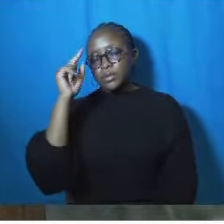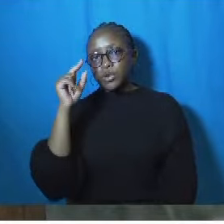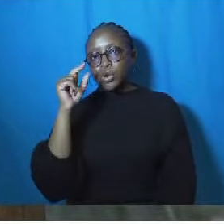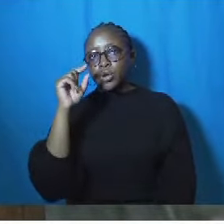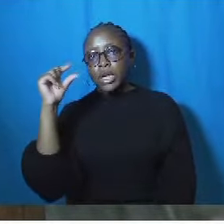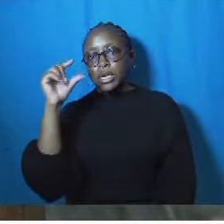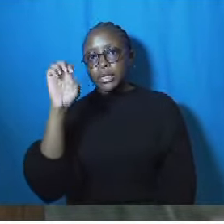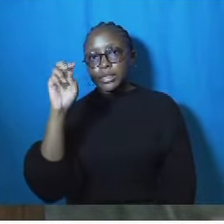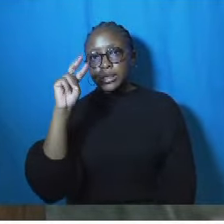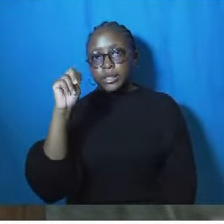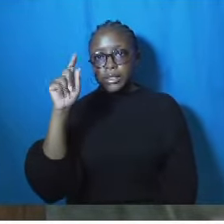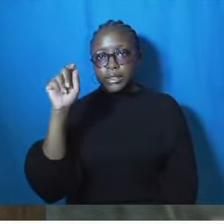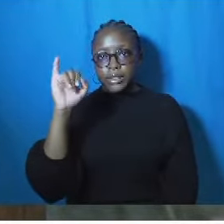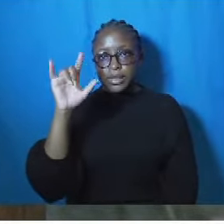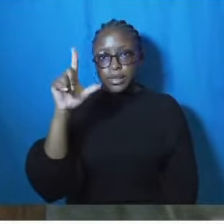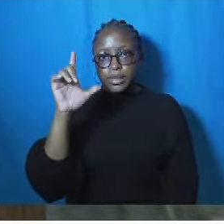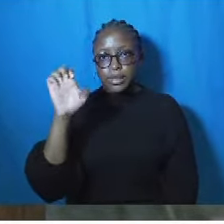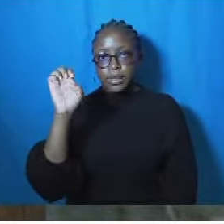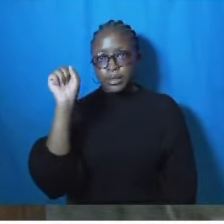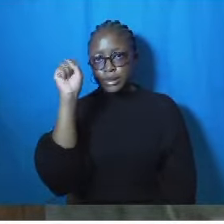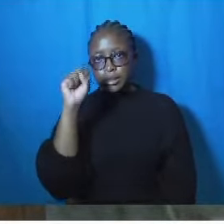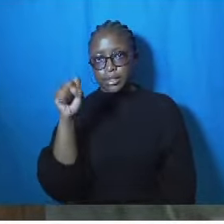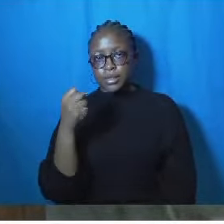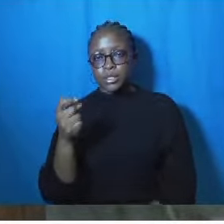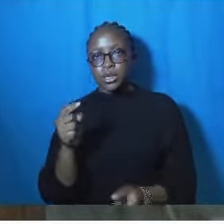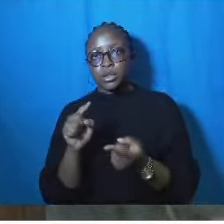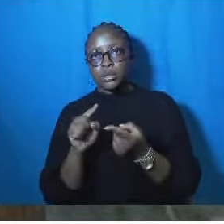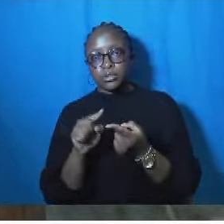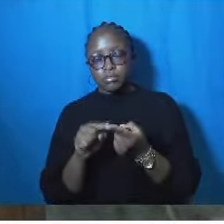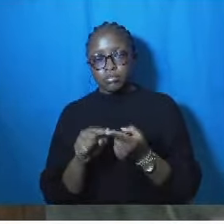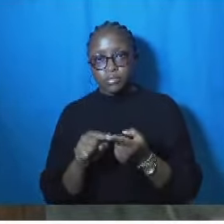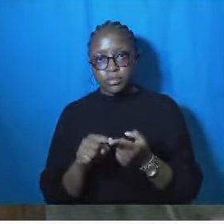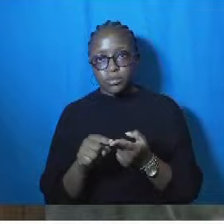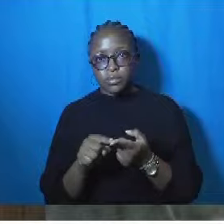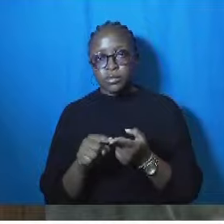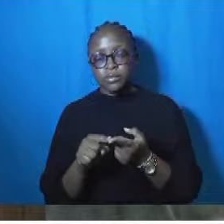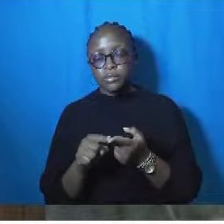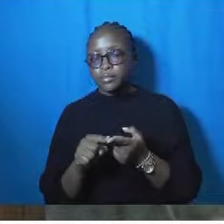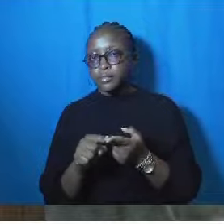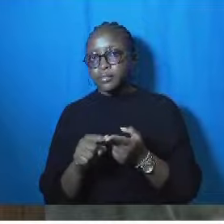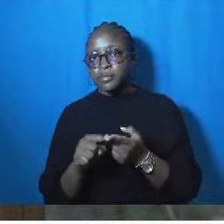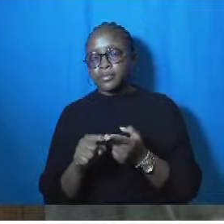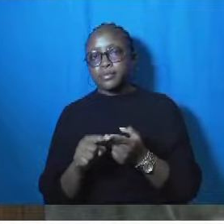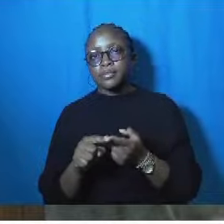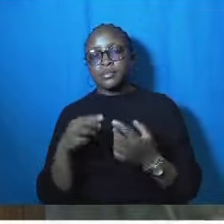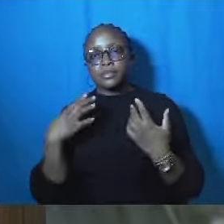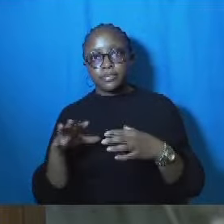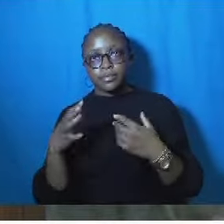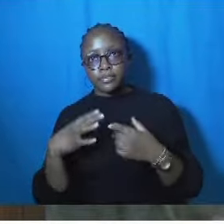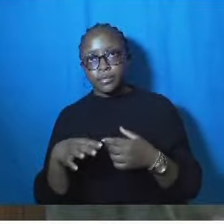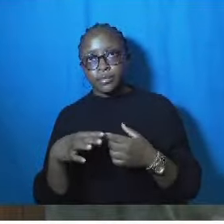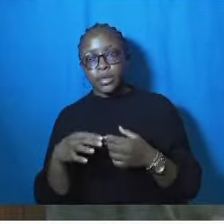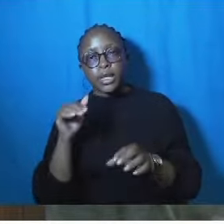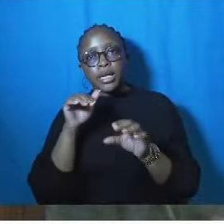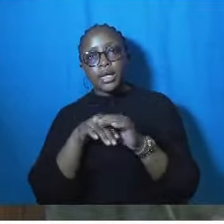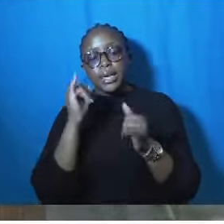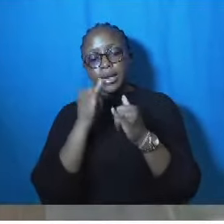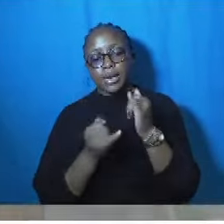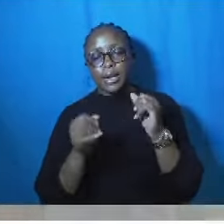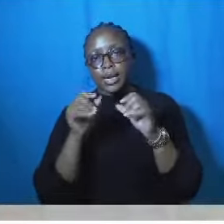believers. In his final push to Christian unity, Paul uses the entire